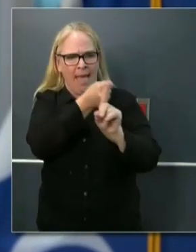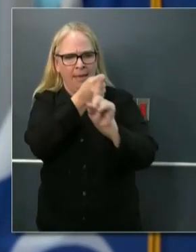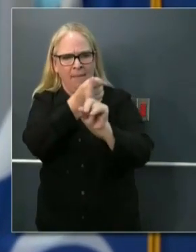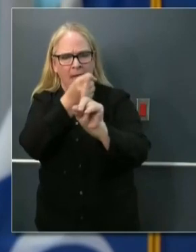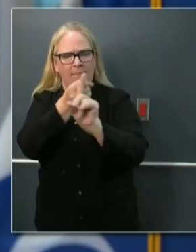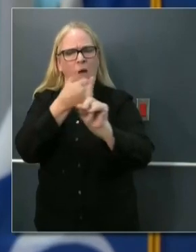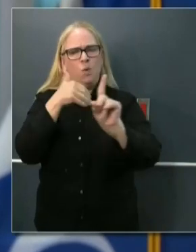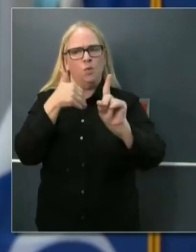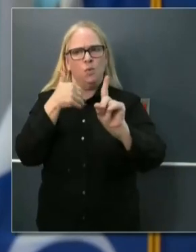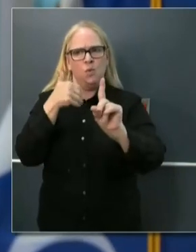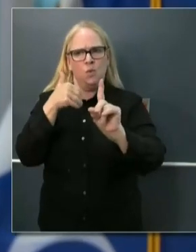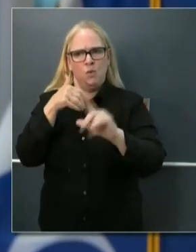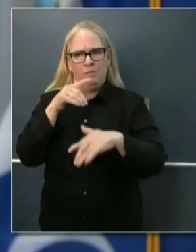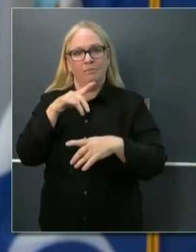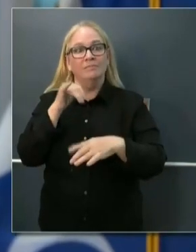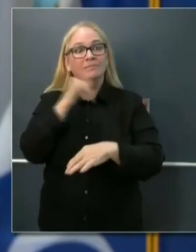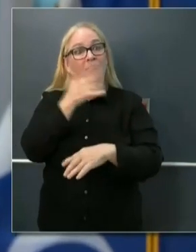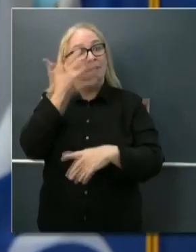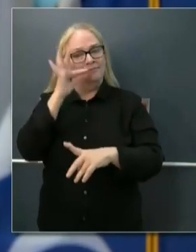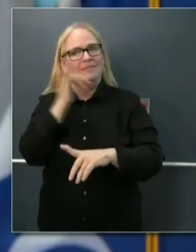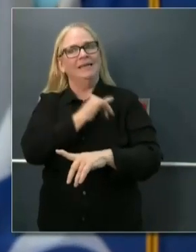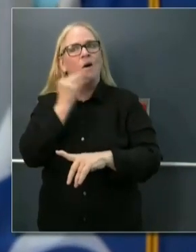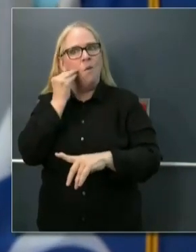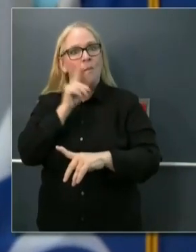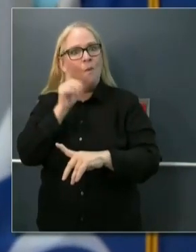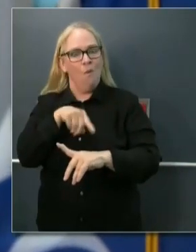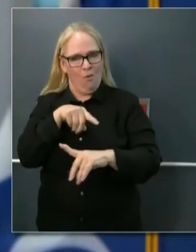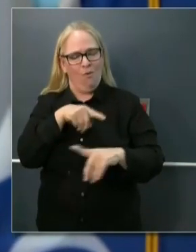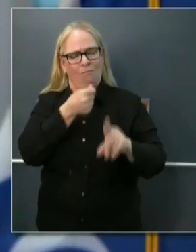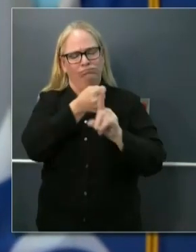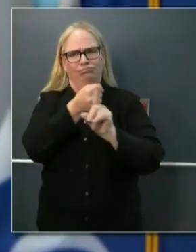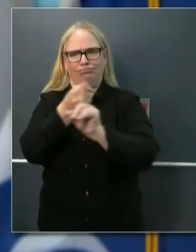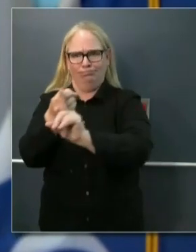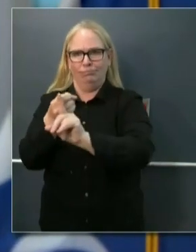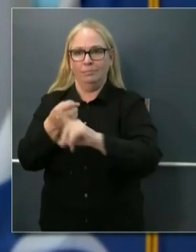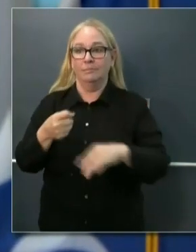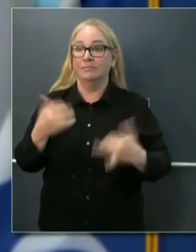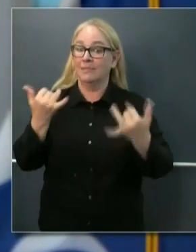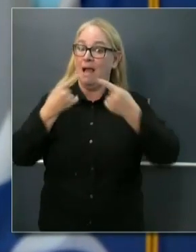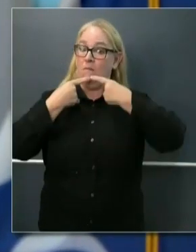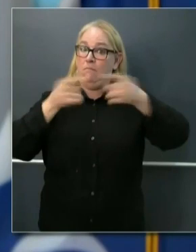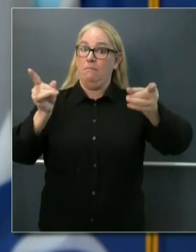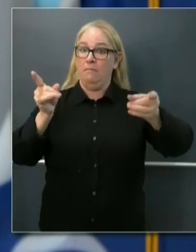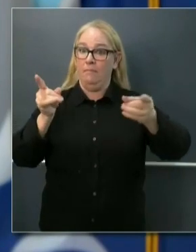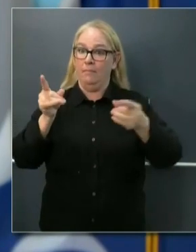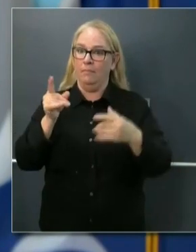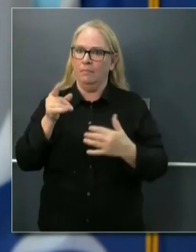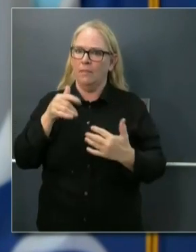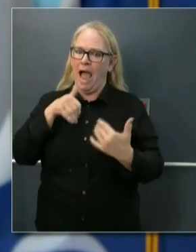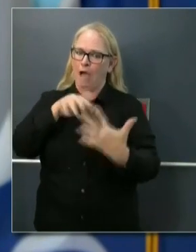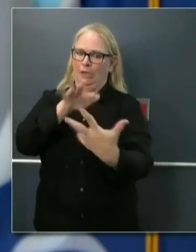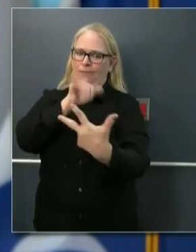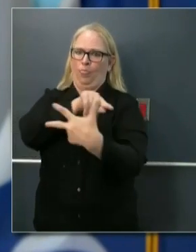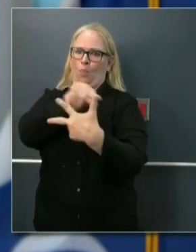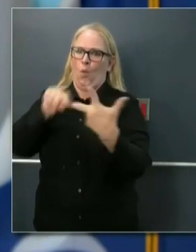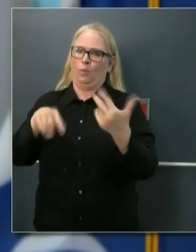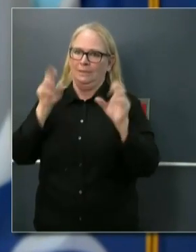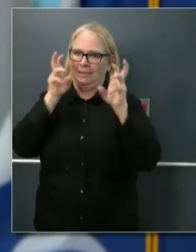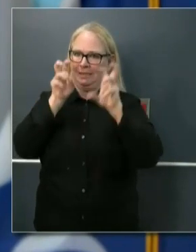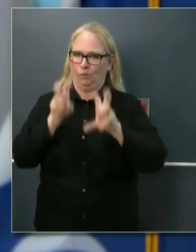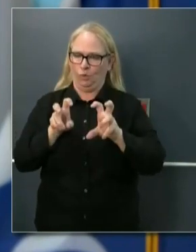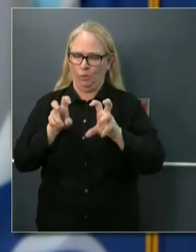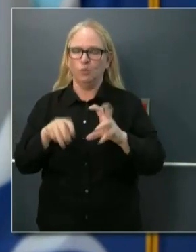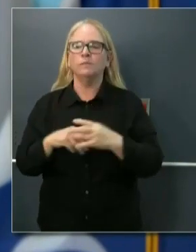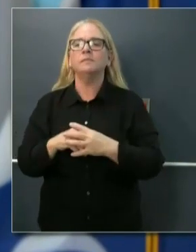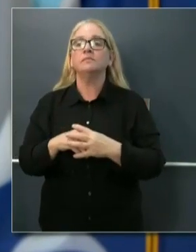this stay-at-home order. And today we want to announce an effort to address all three issues